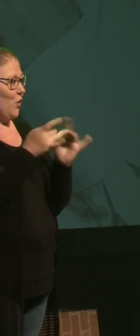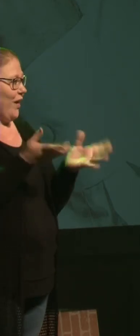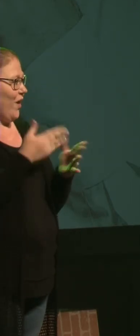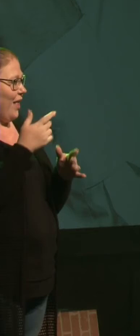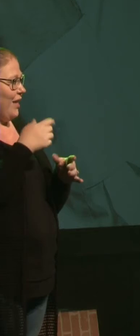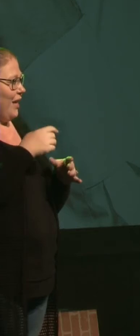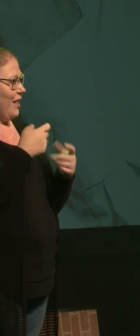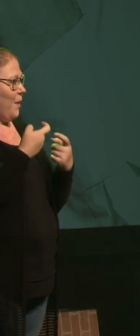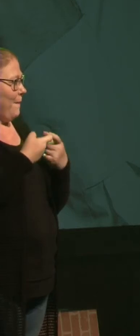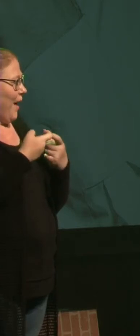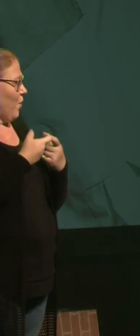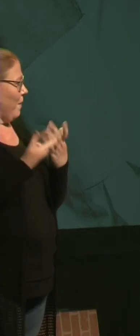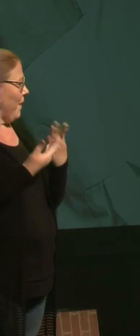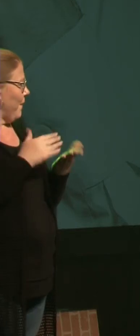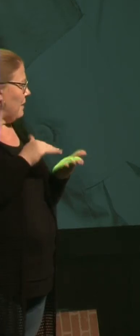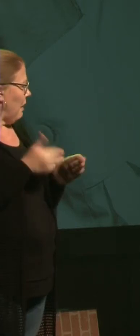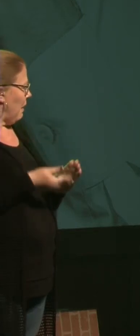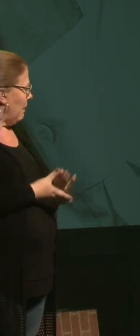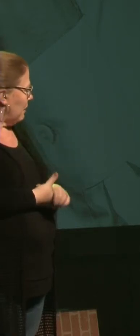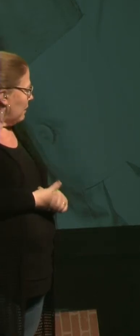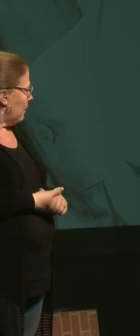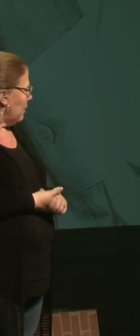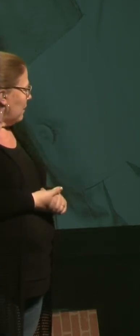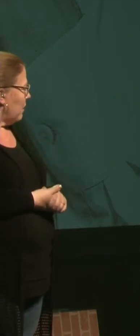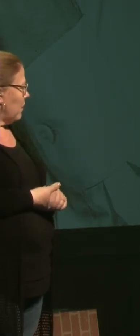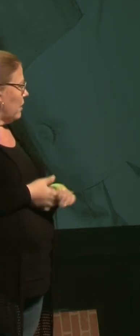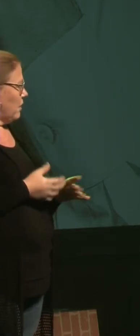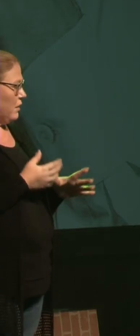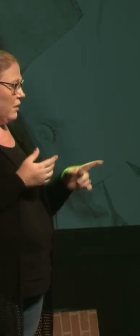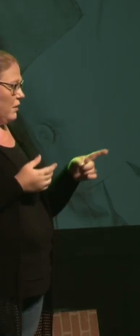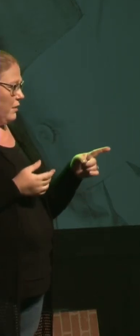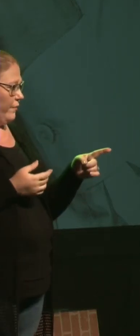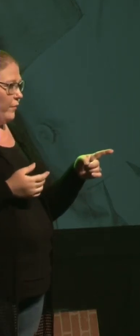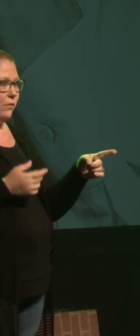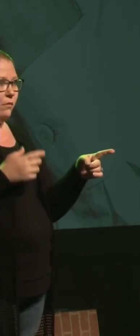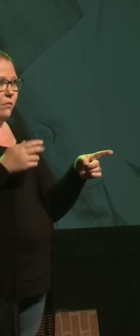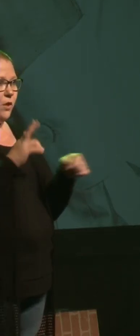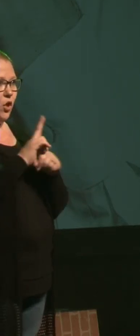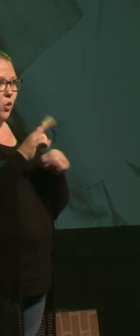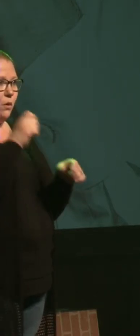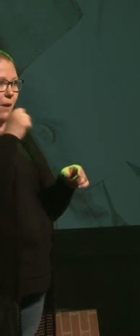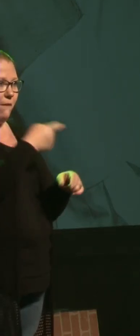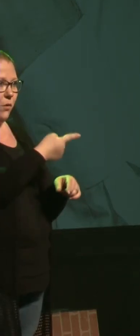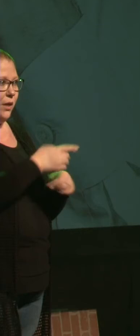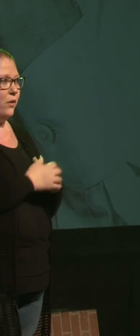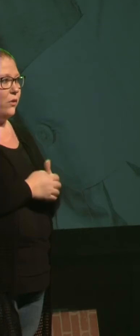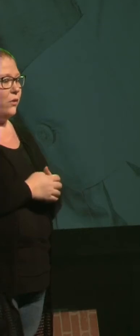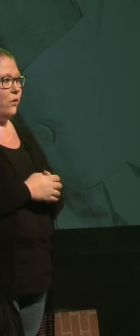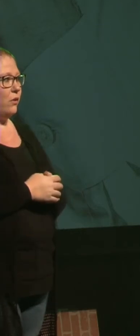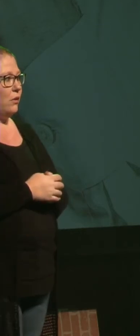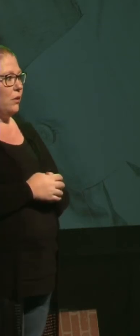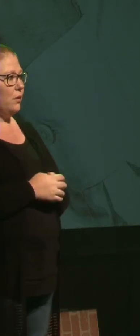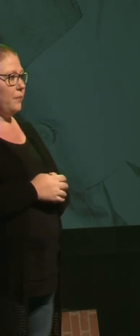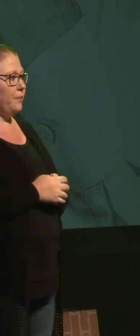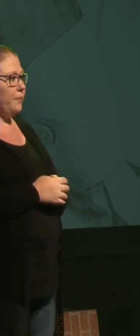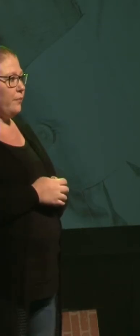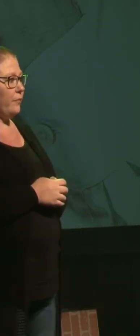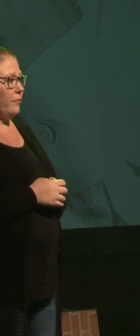battery might have died. So I'm going to just grab this mic right here, okay? How